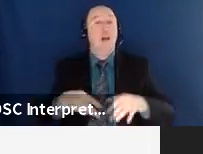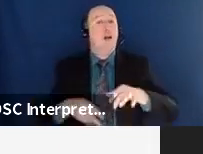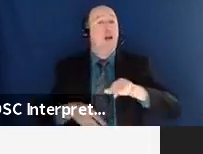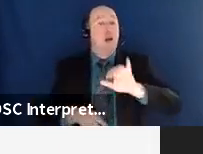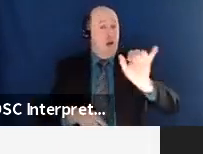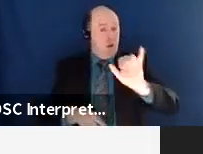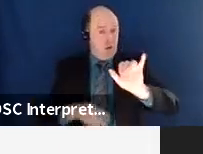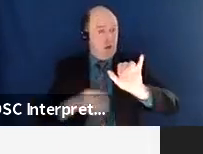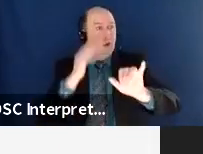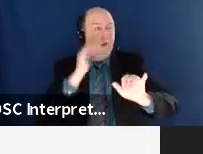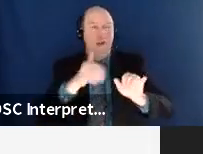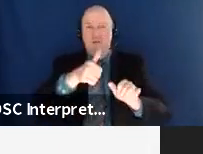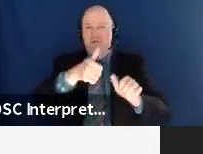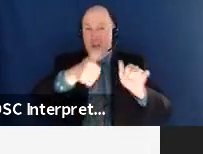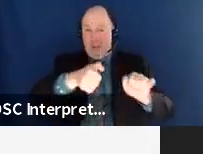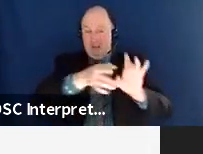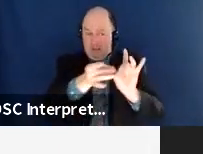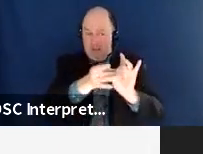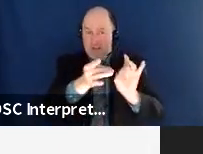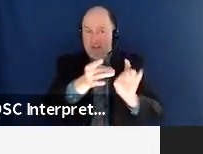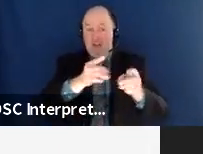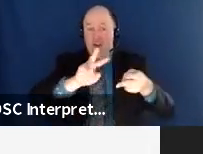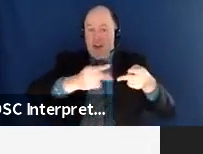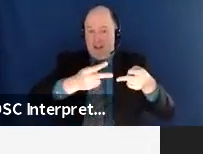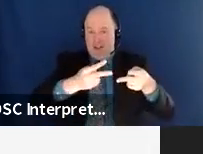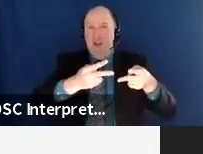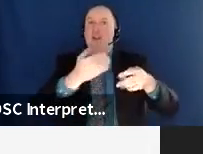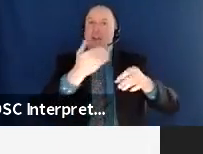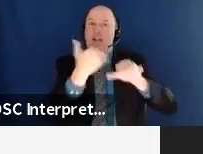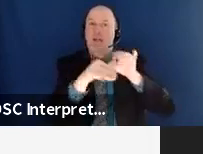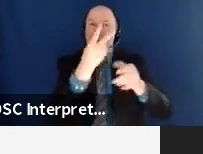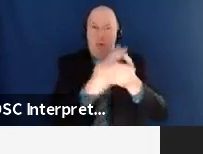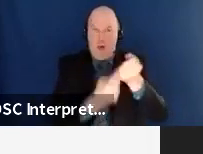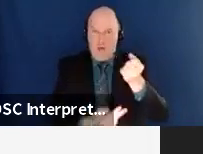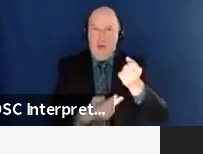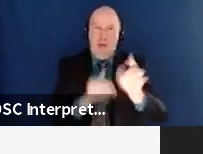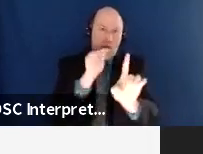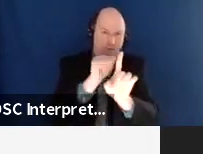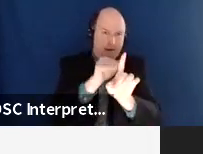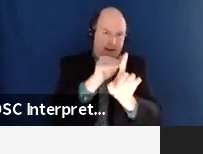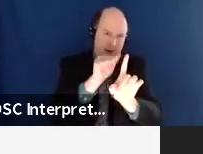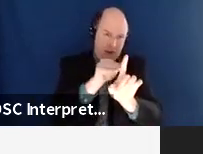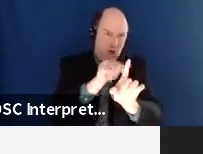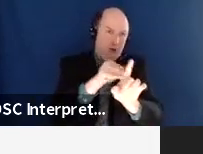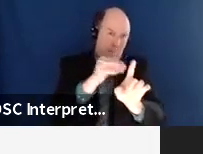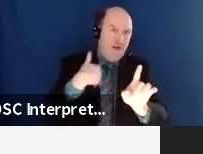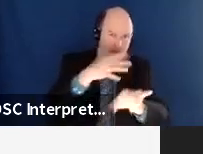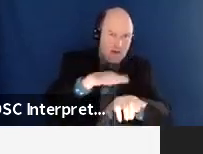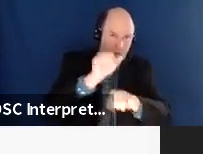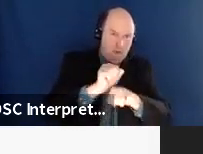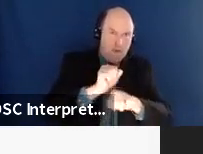be receiving text message and email reminders leading up to the date of your appointment.